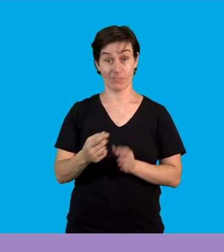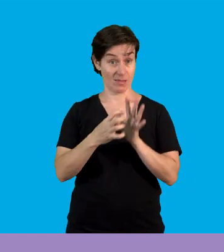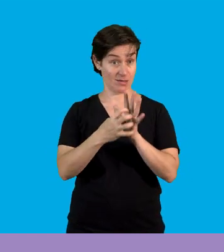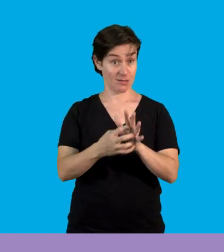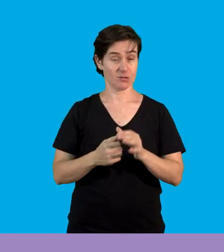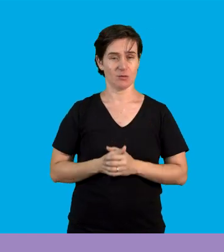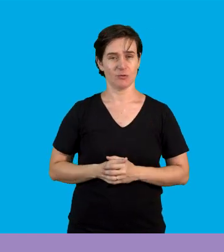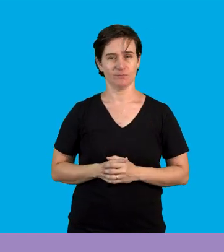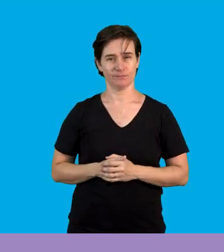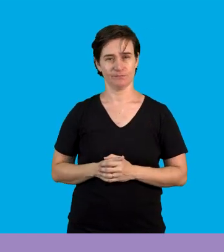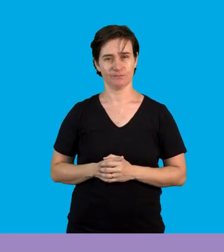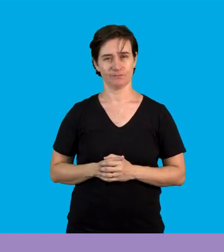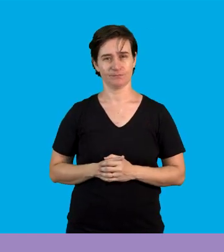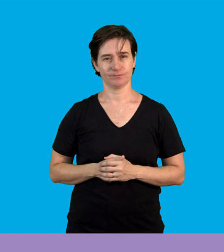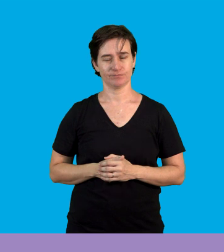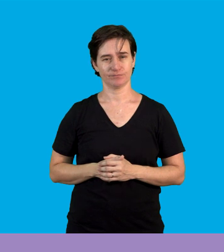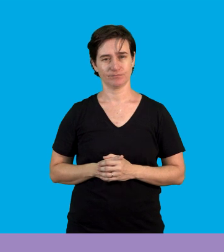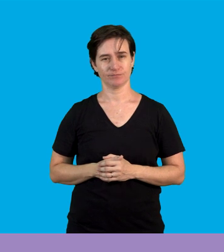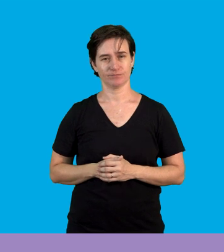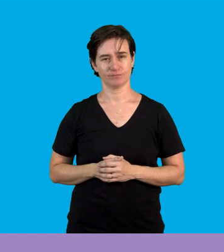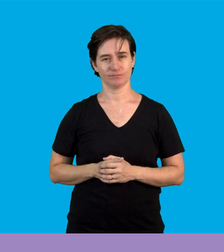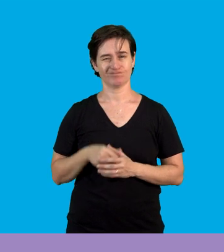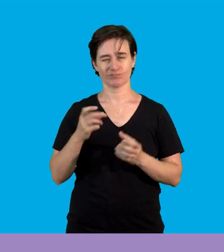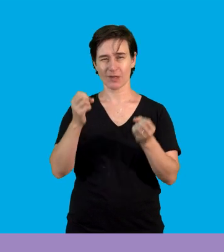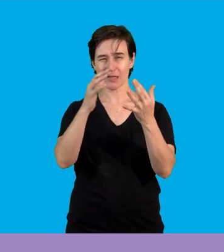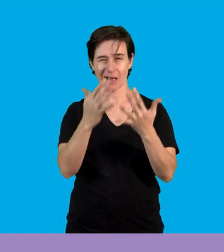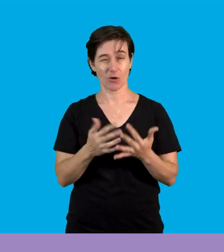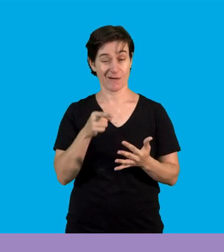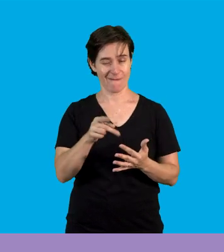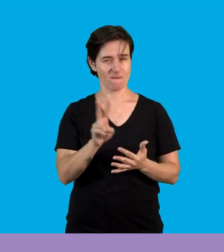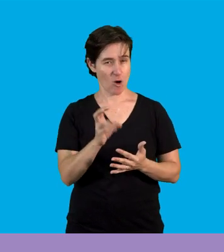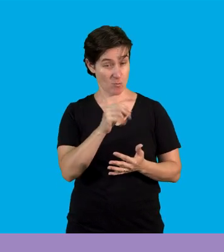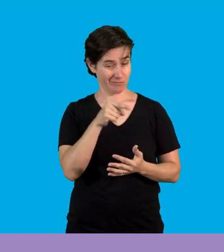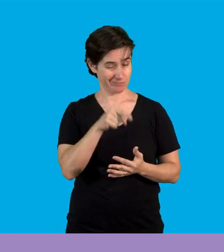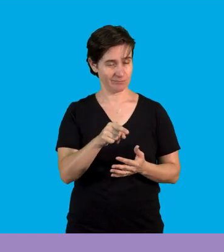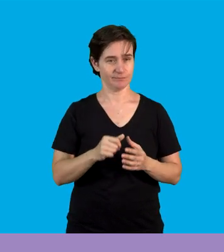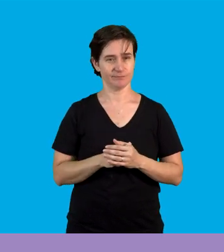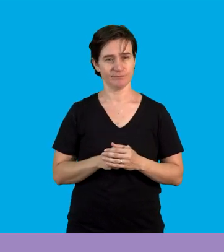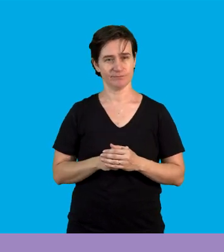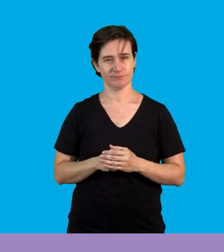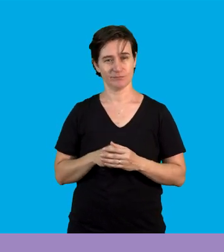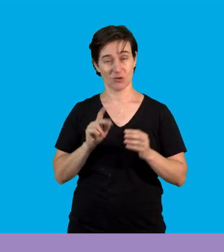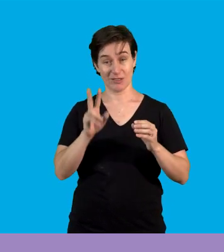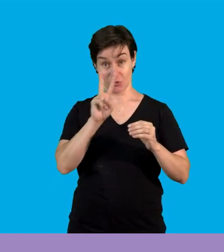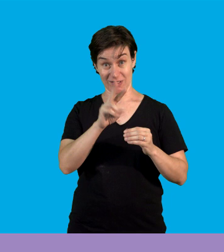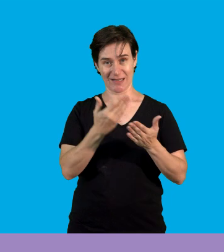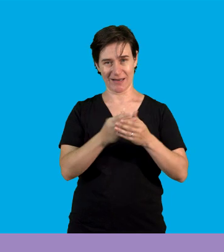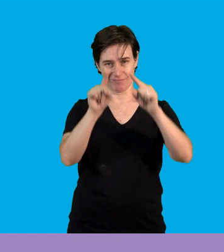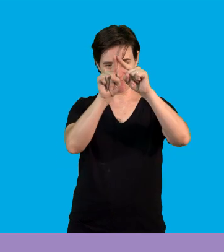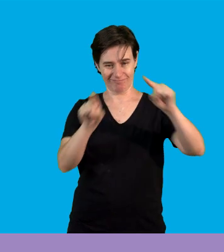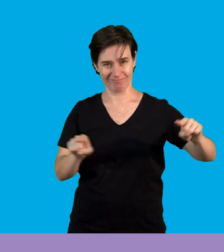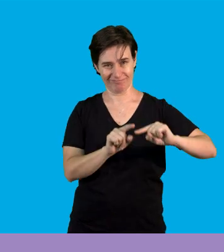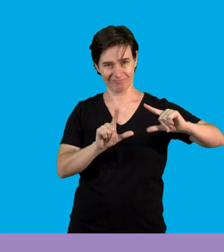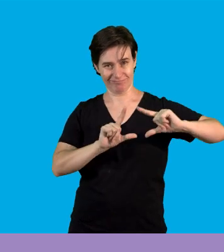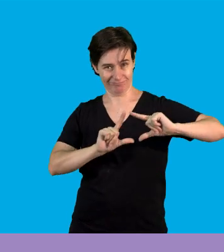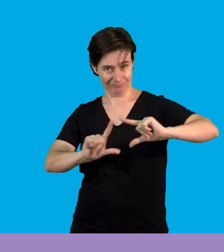Let's look at the next triangular prism. We are going to now calculate the volume of the following. So as we can see,